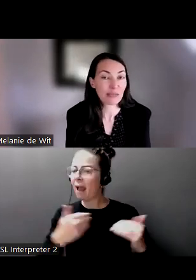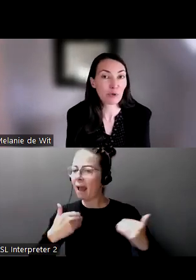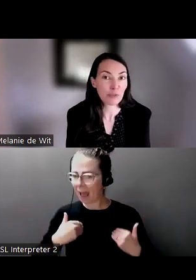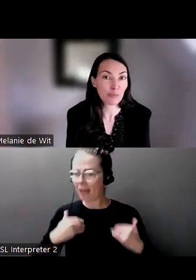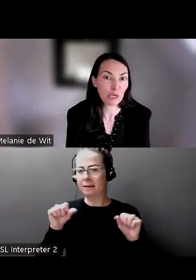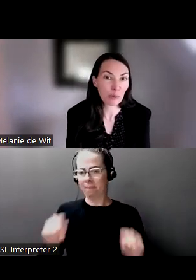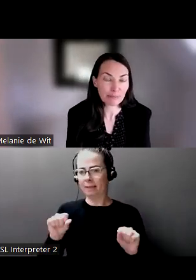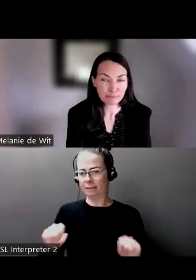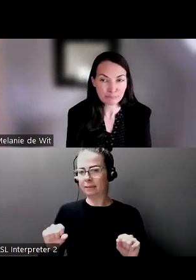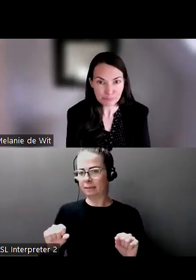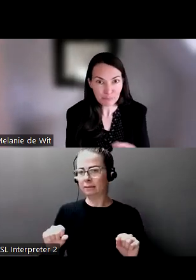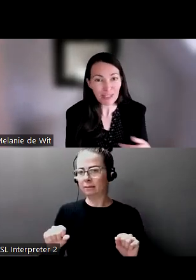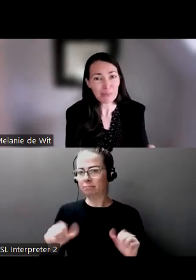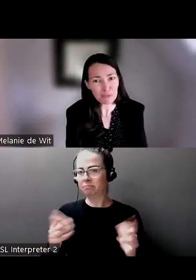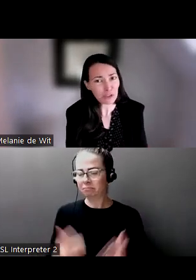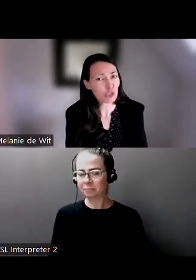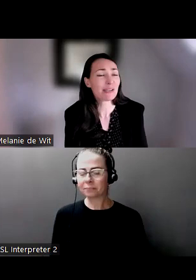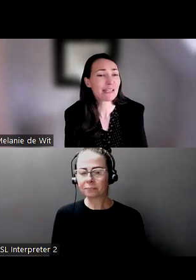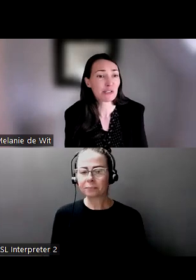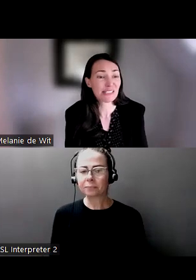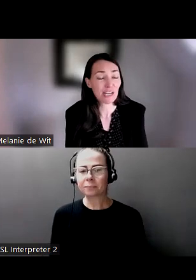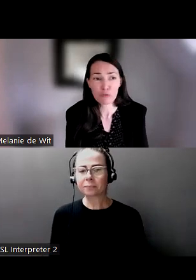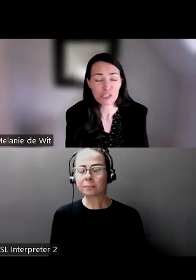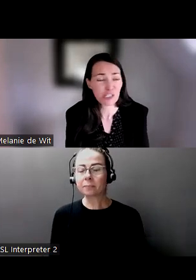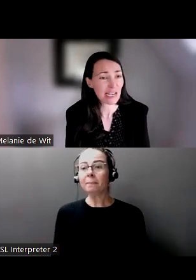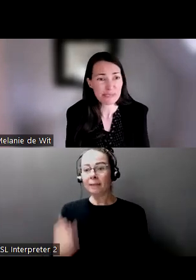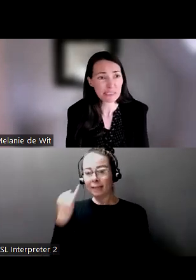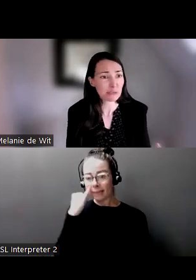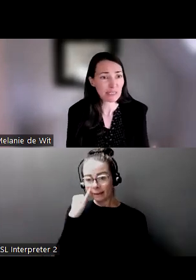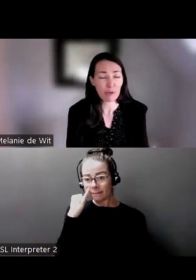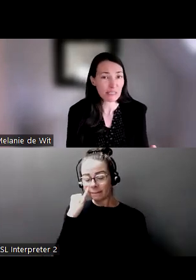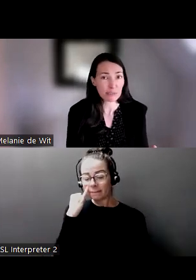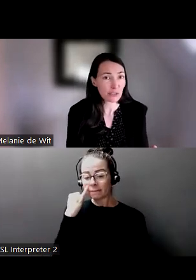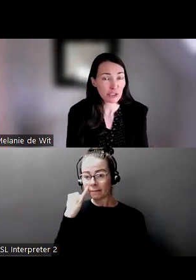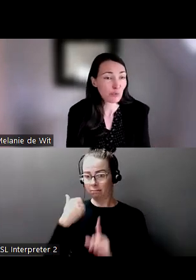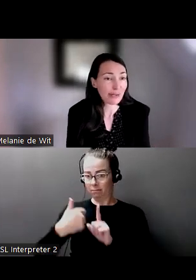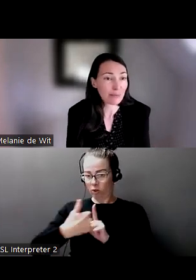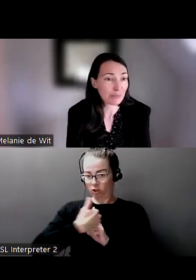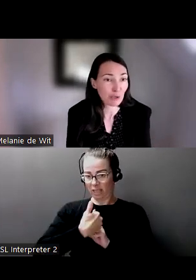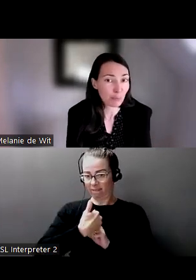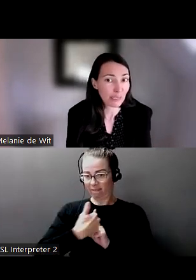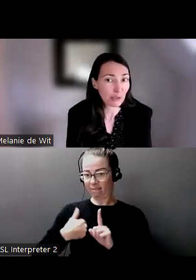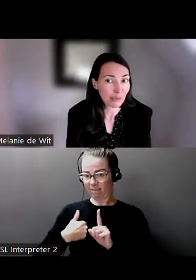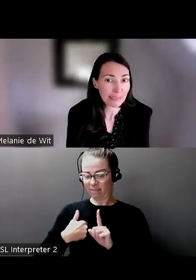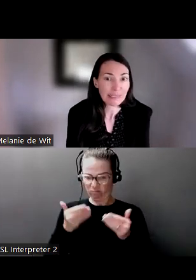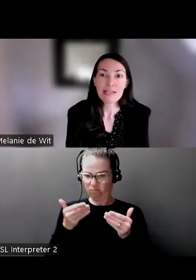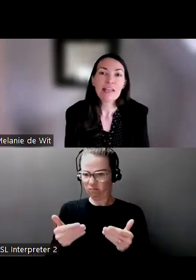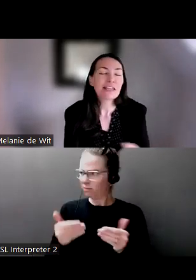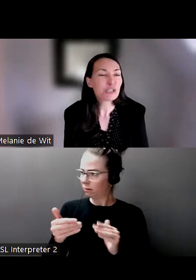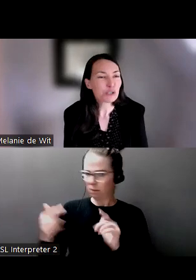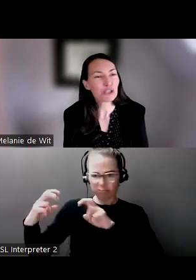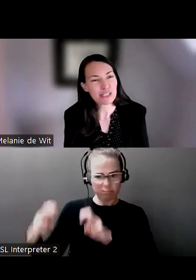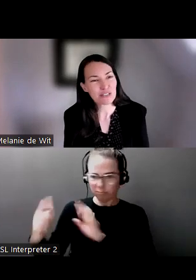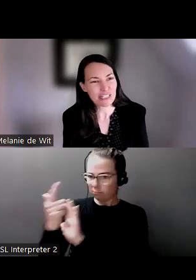when they wrote the POA. But if you're doing it yourself, which is absolutely possible to write up your own POA,